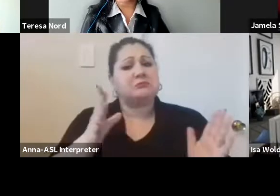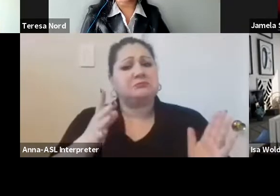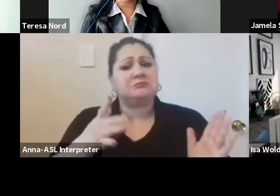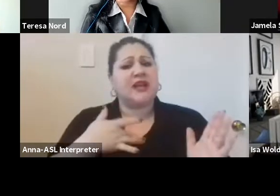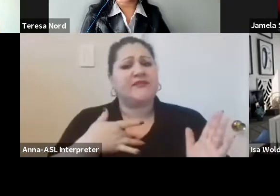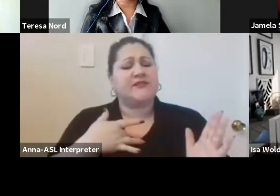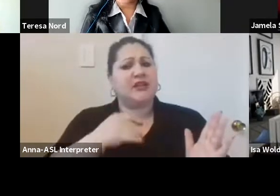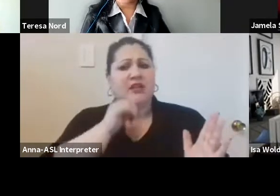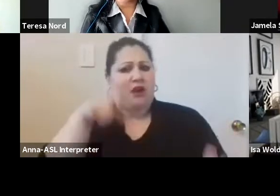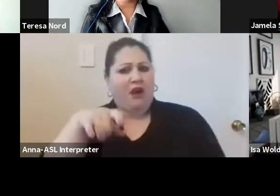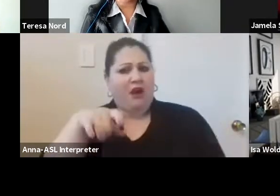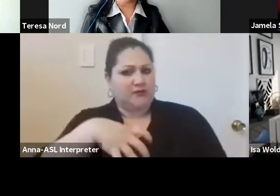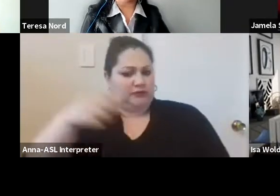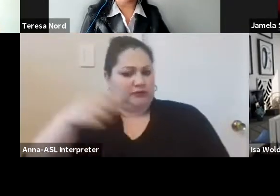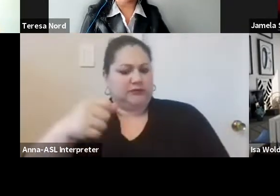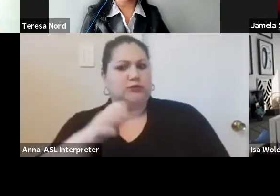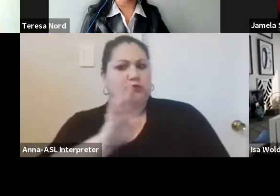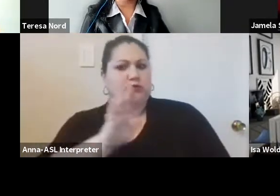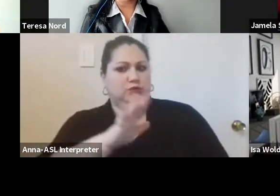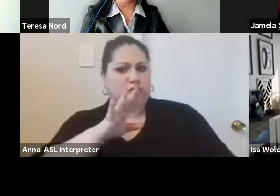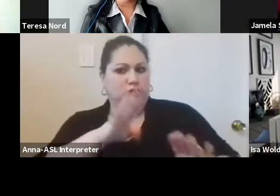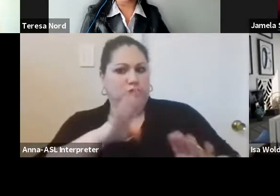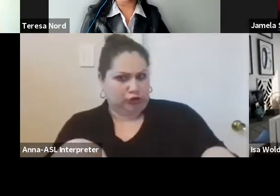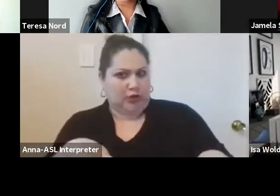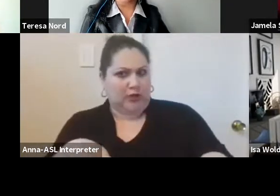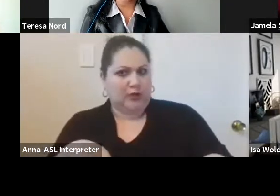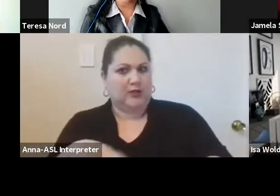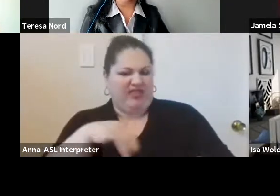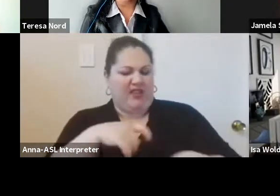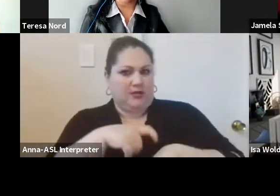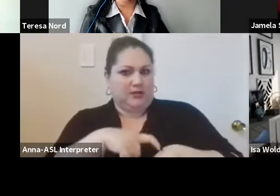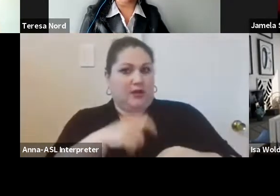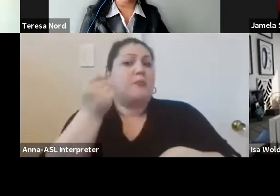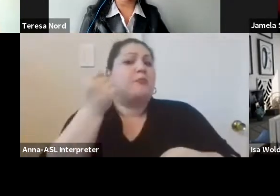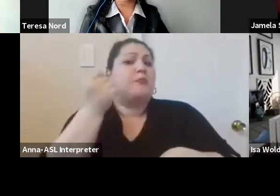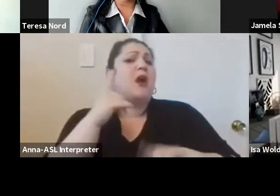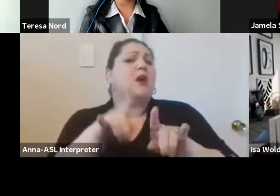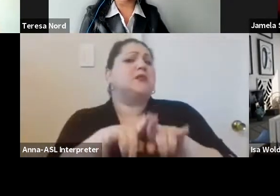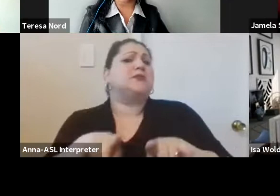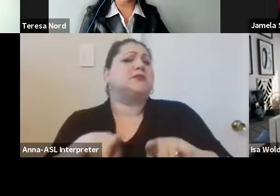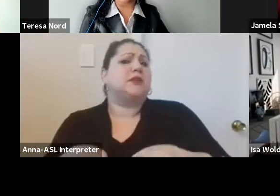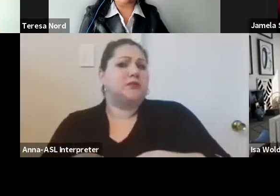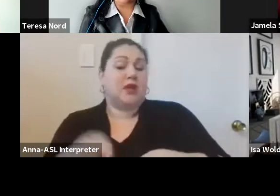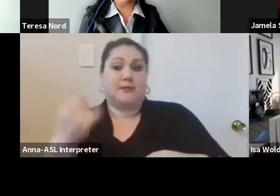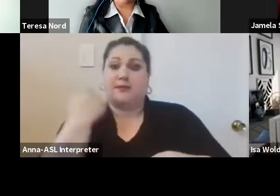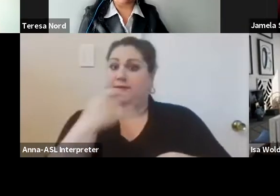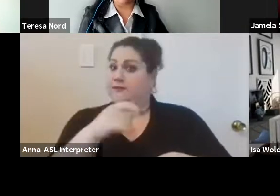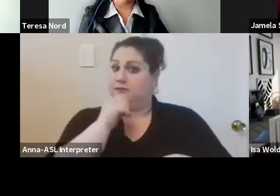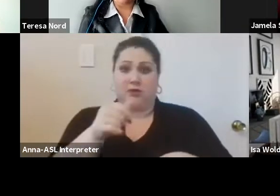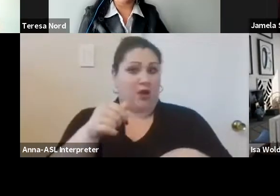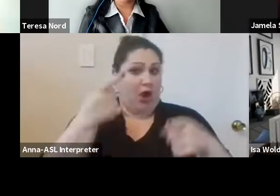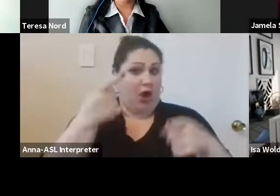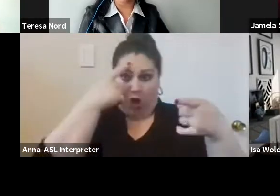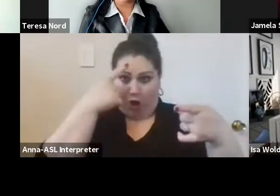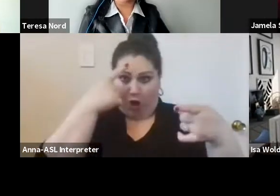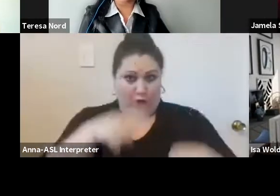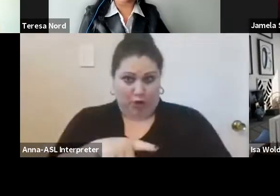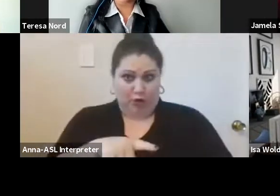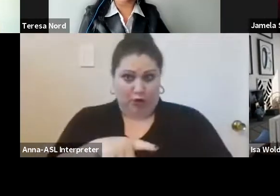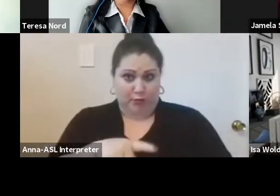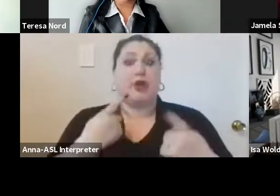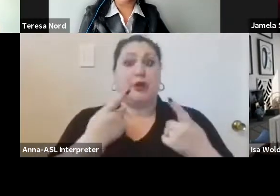time. However, almost in the same breath, she told me that if I didn't agree to go and take another